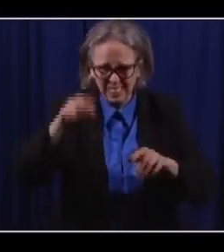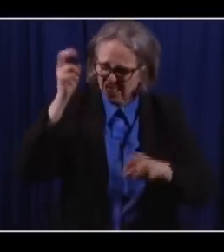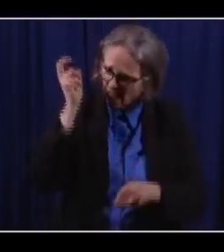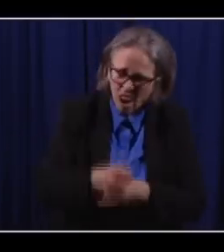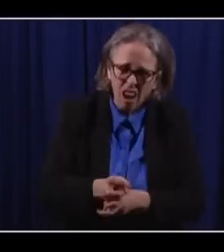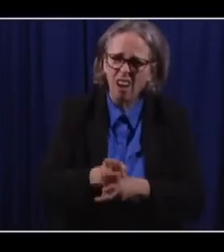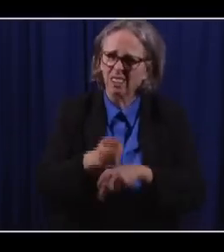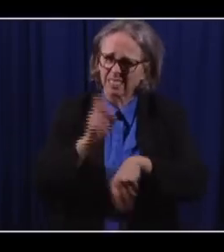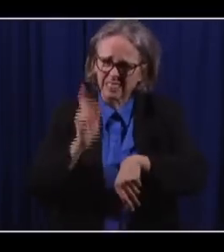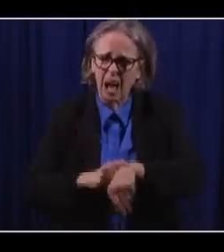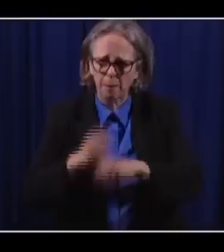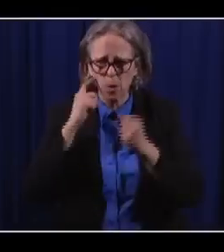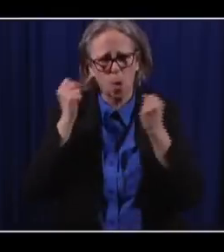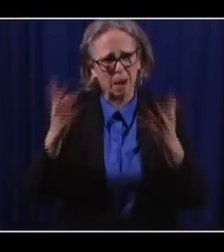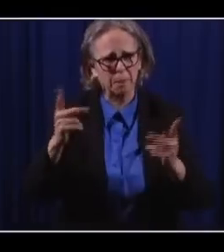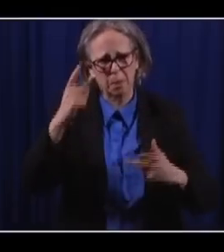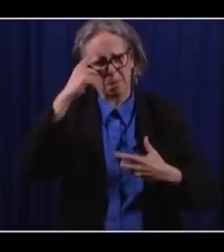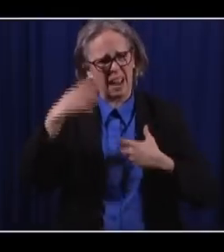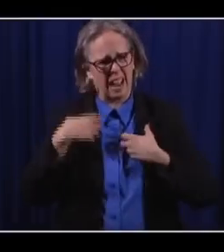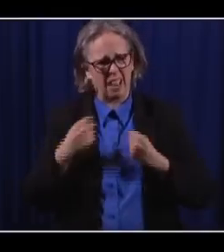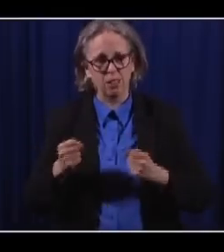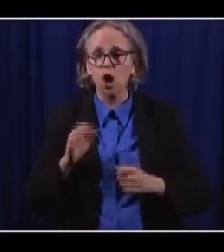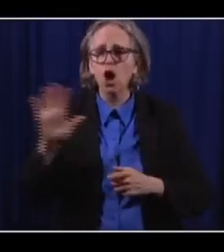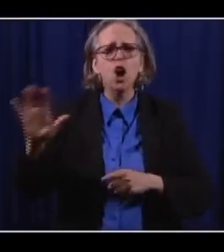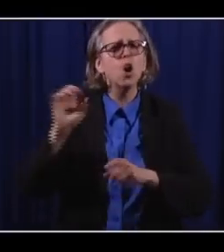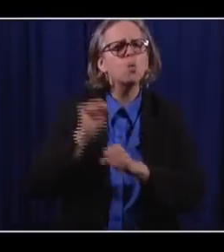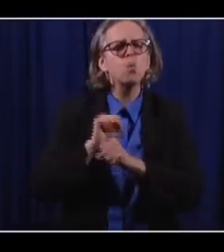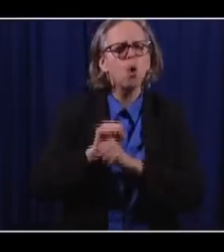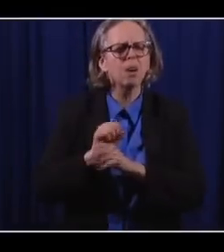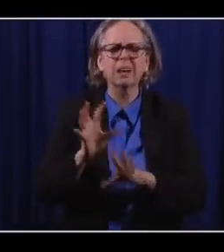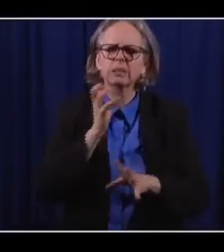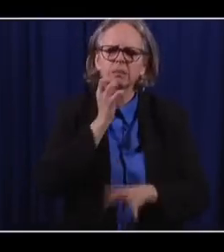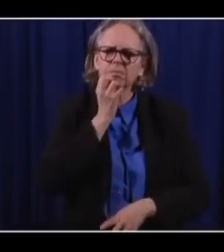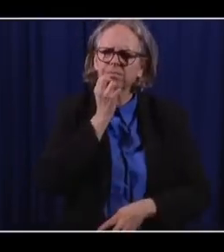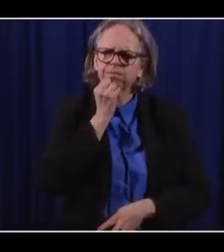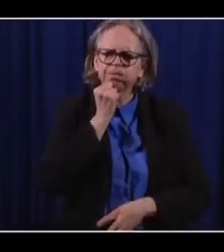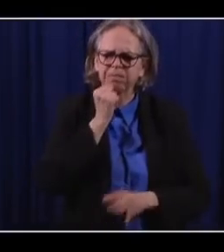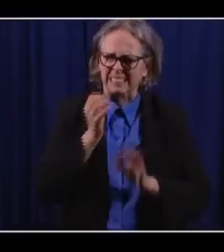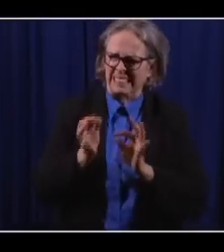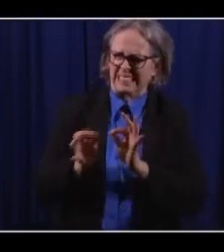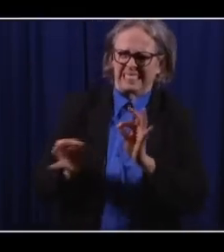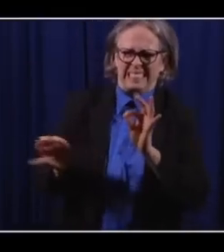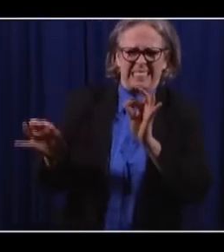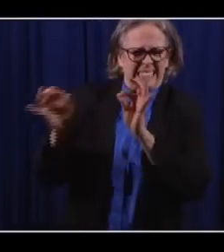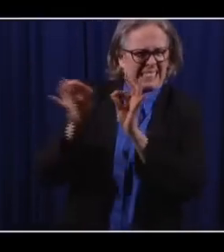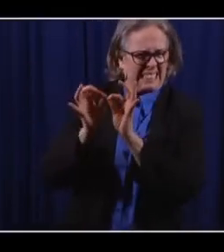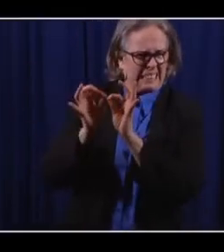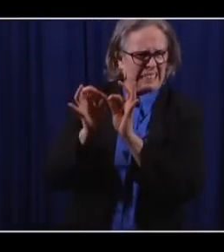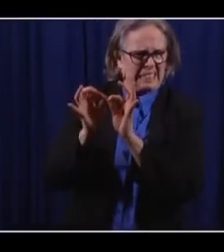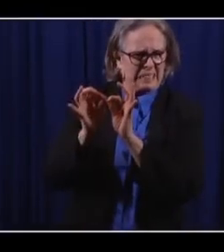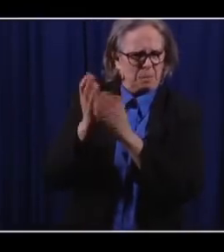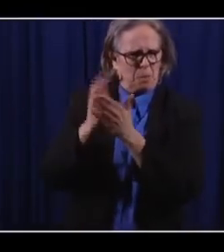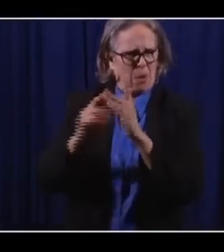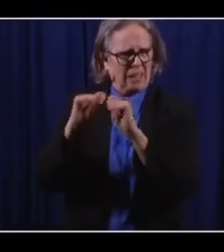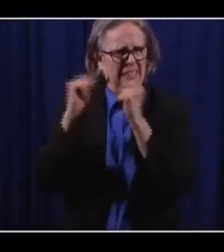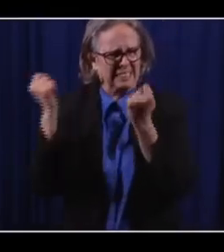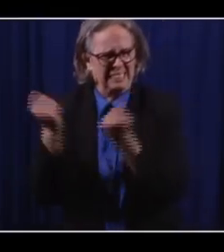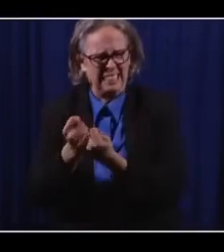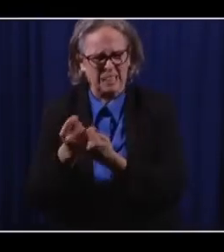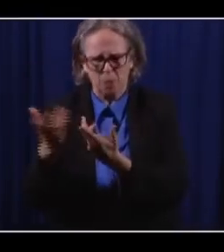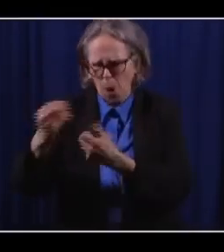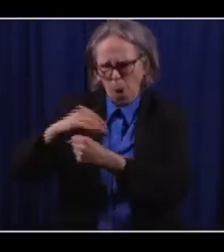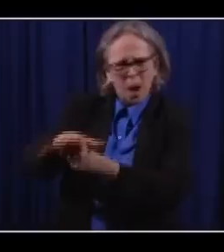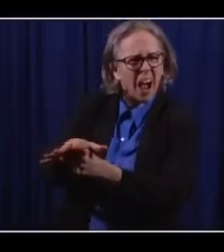Her work is critical. The pandemic has increased the existing cry for mental health and substance